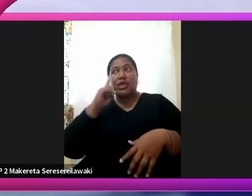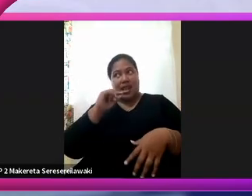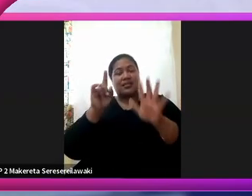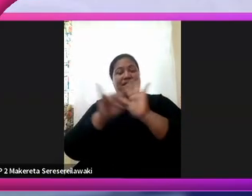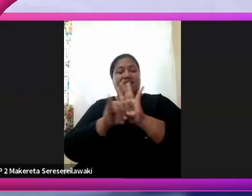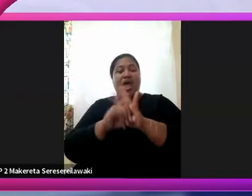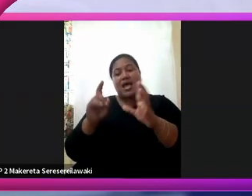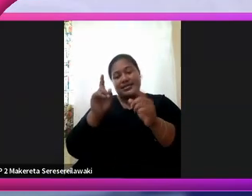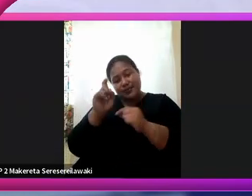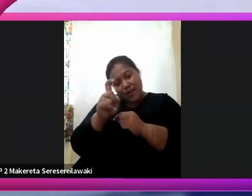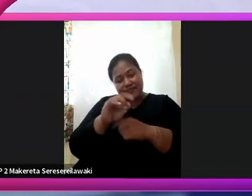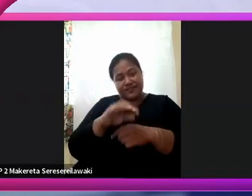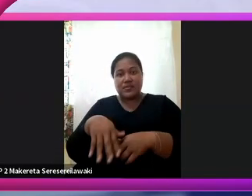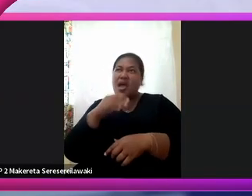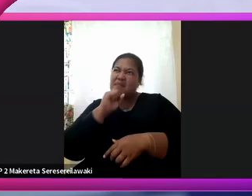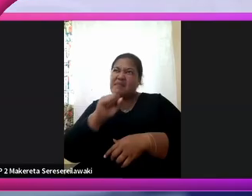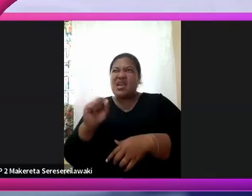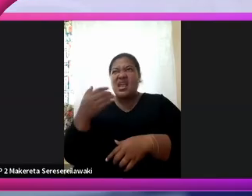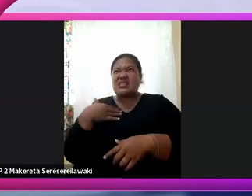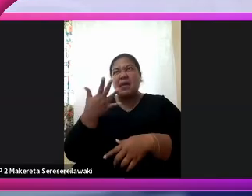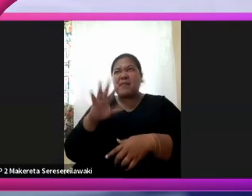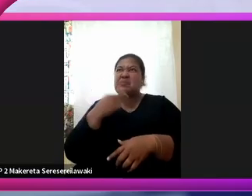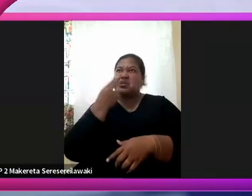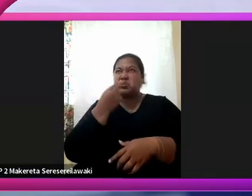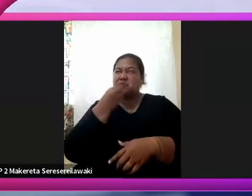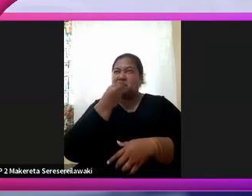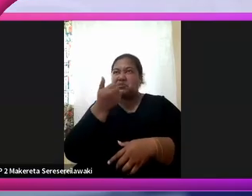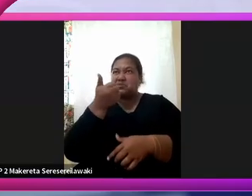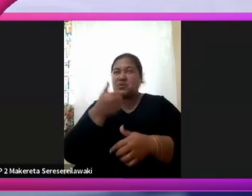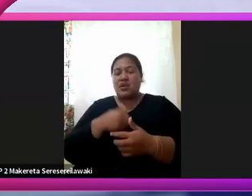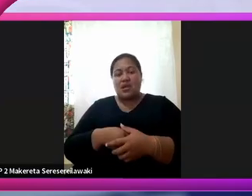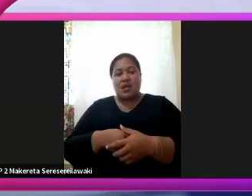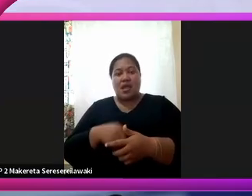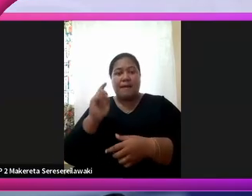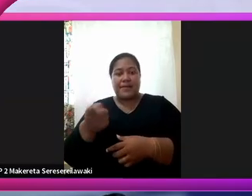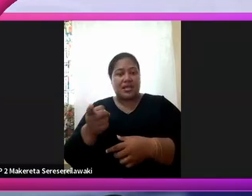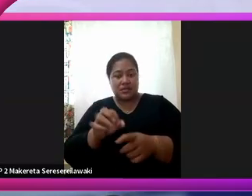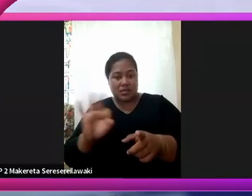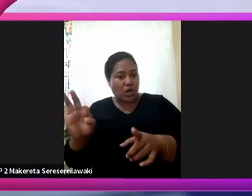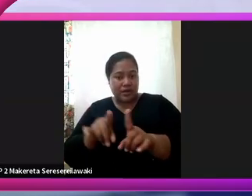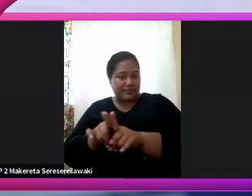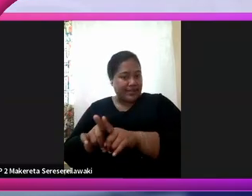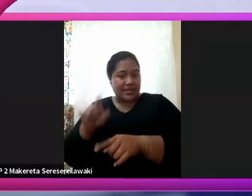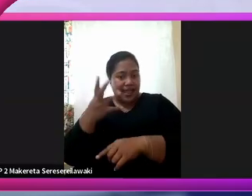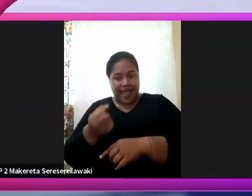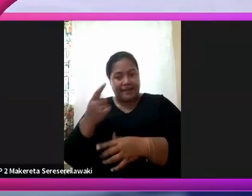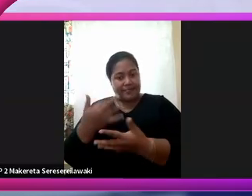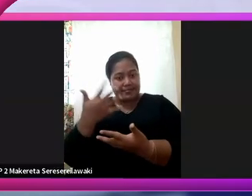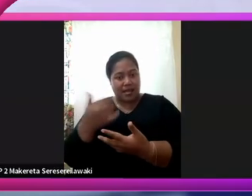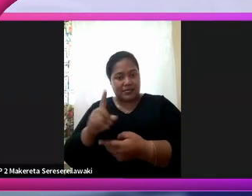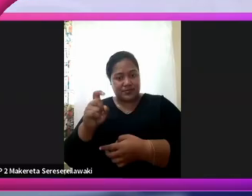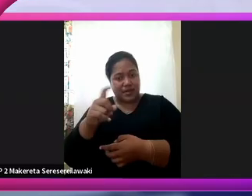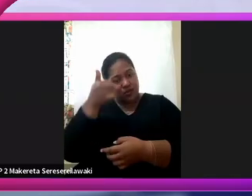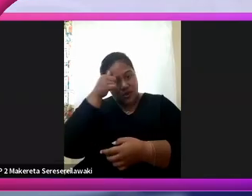is very healthy, maybe his nutrition is good and things like that, but it's no correlations with the sperm count. So appearance is